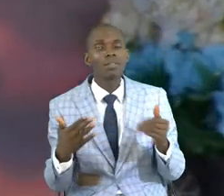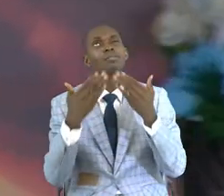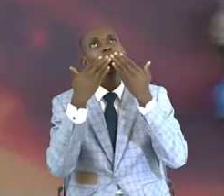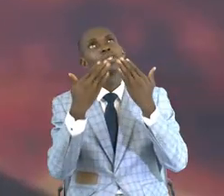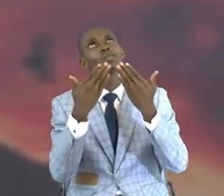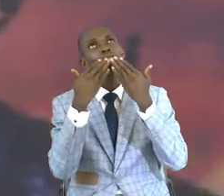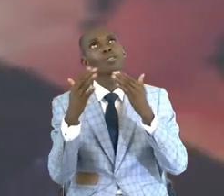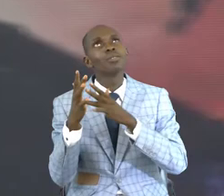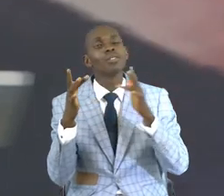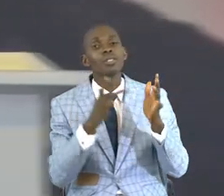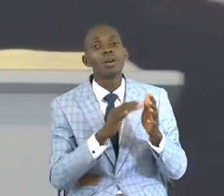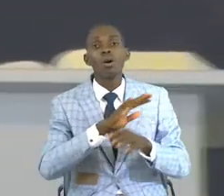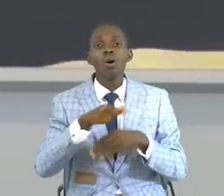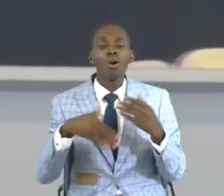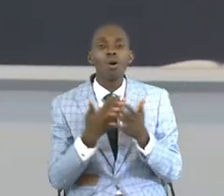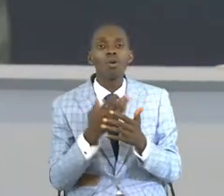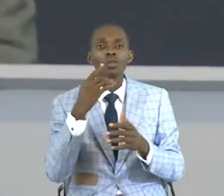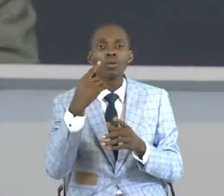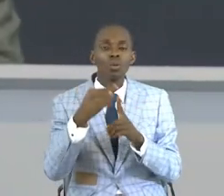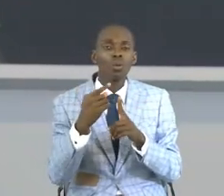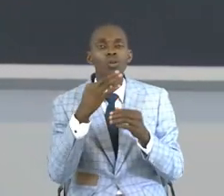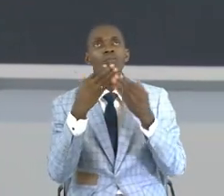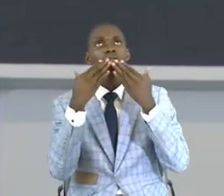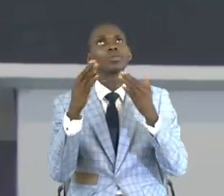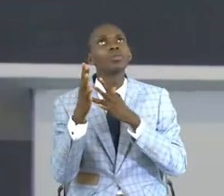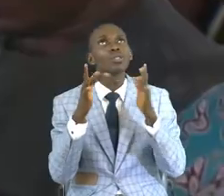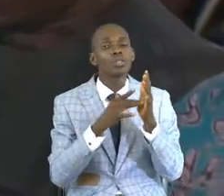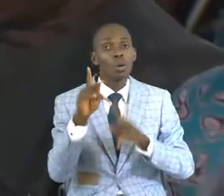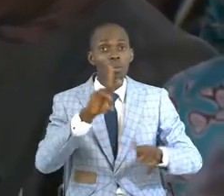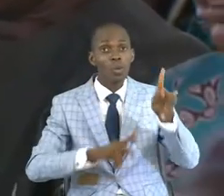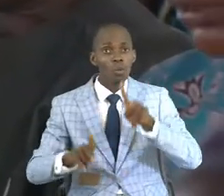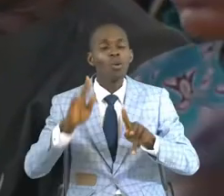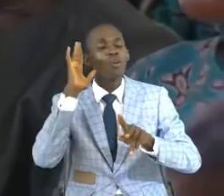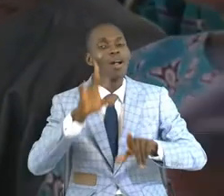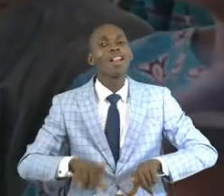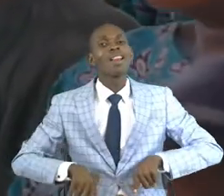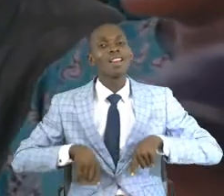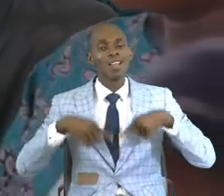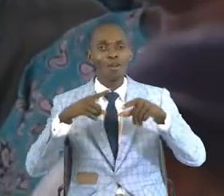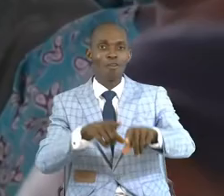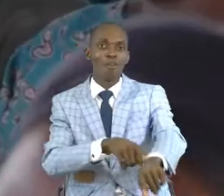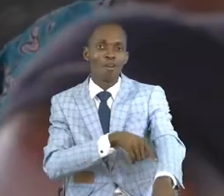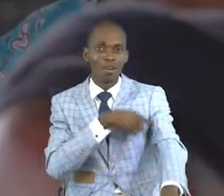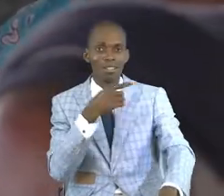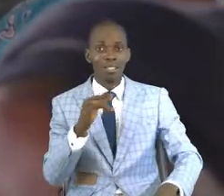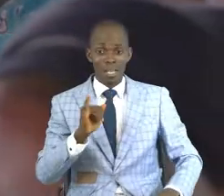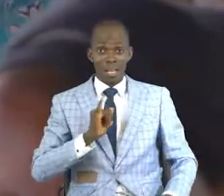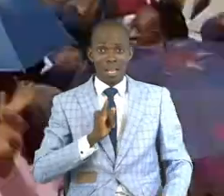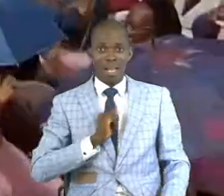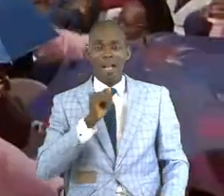Jesus. All the thank you, Jesus people, they will live long. Yeah. And you are one of